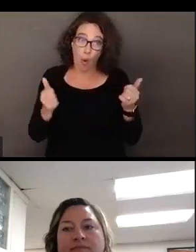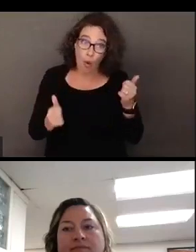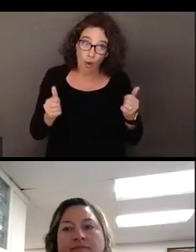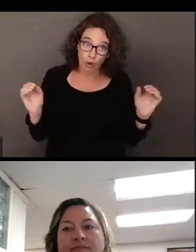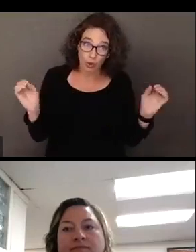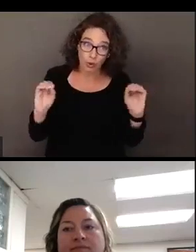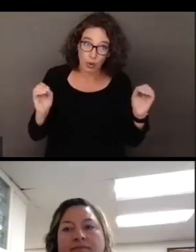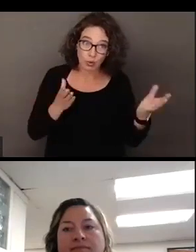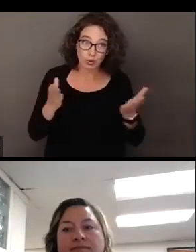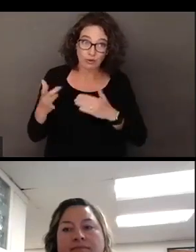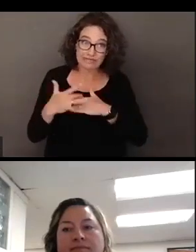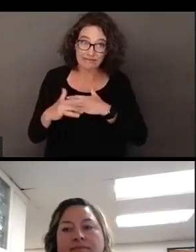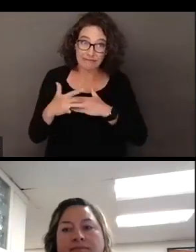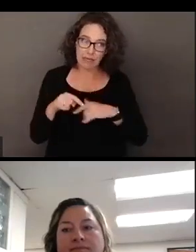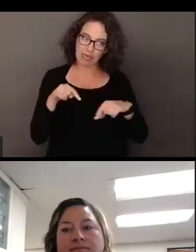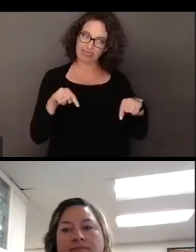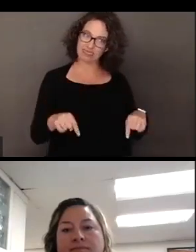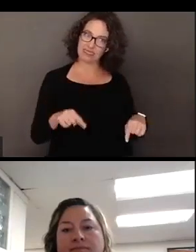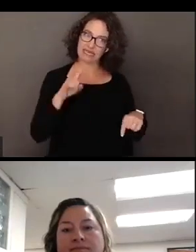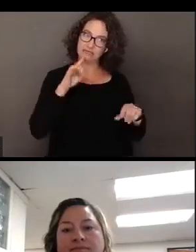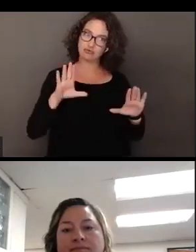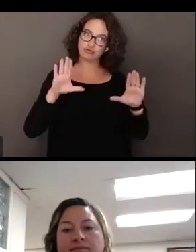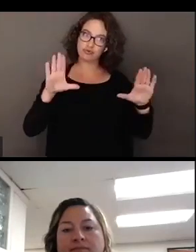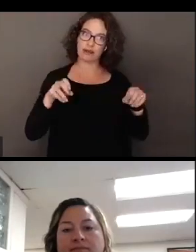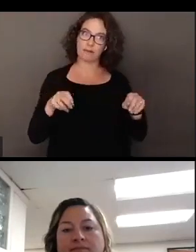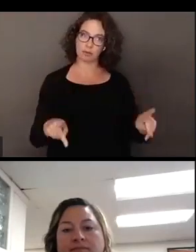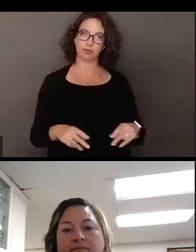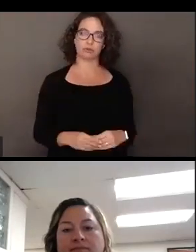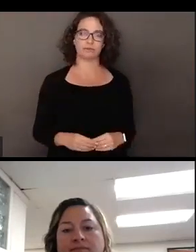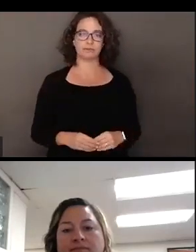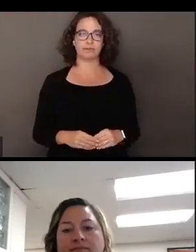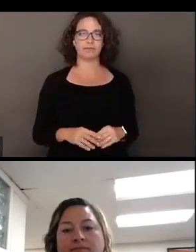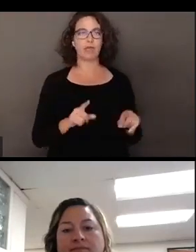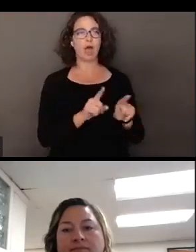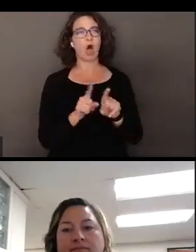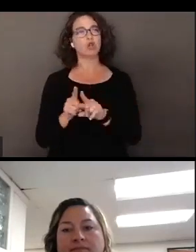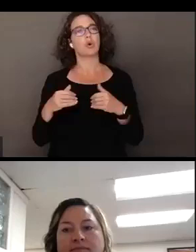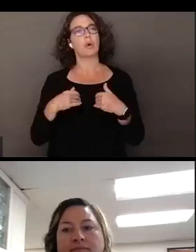available, this is a great opportunity. We also have an